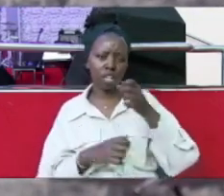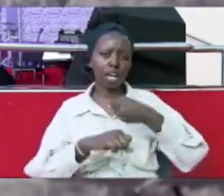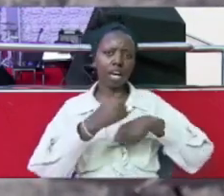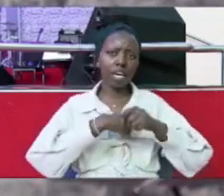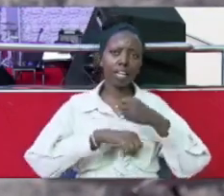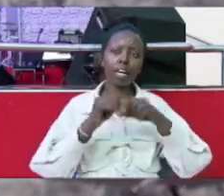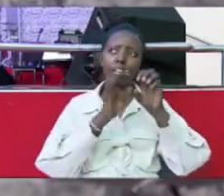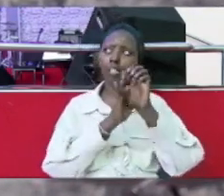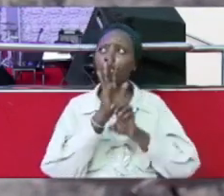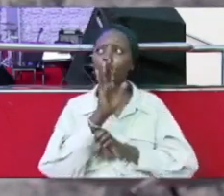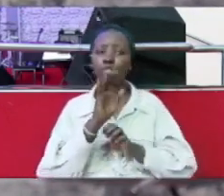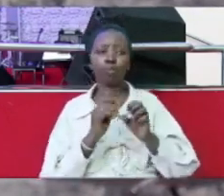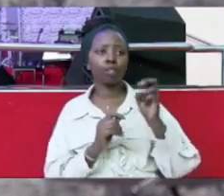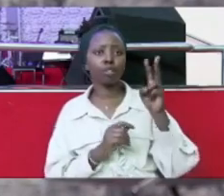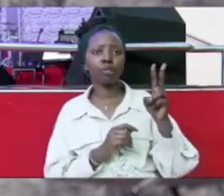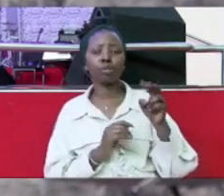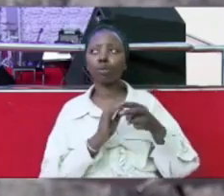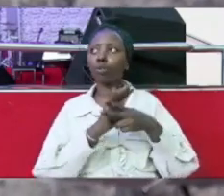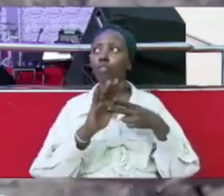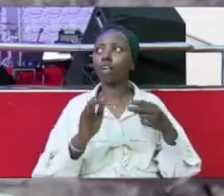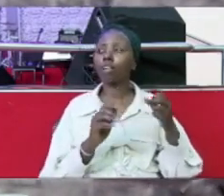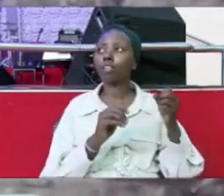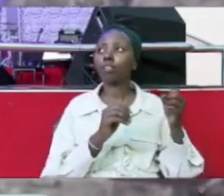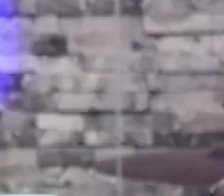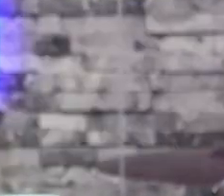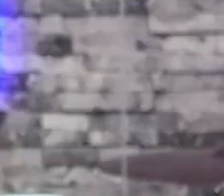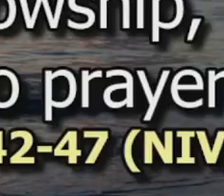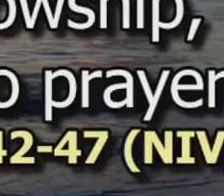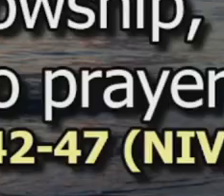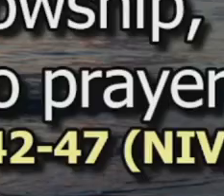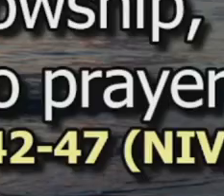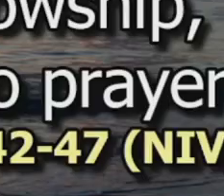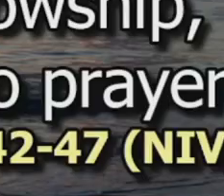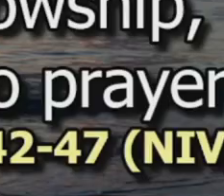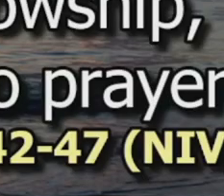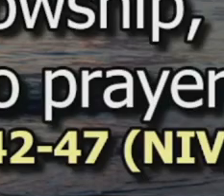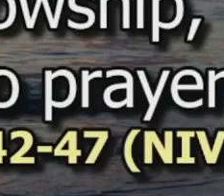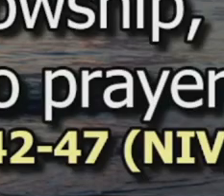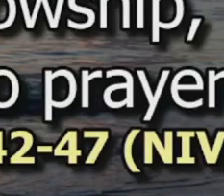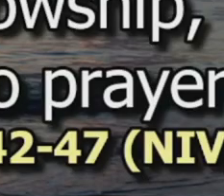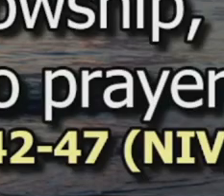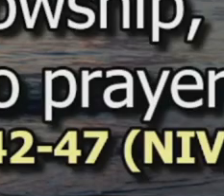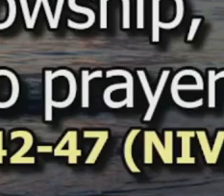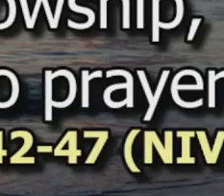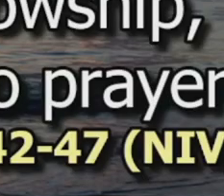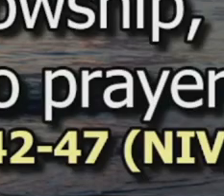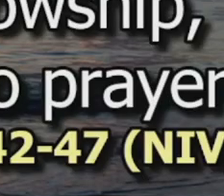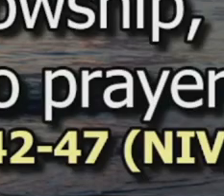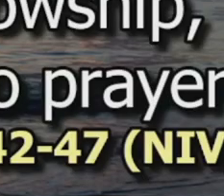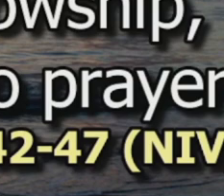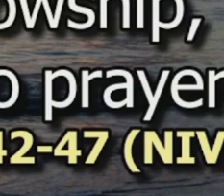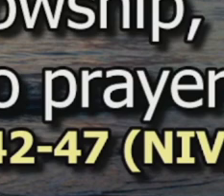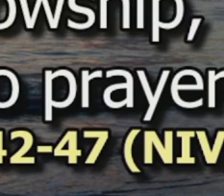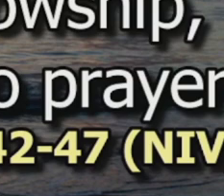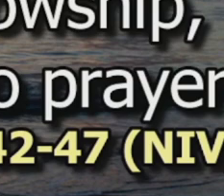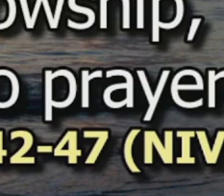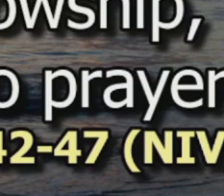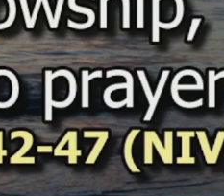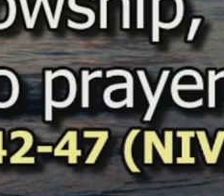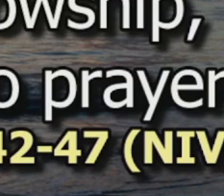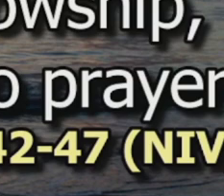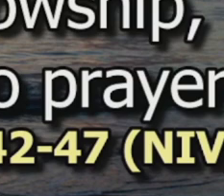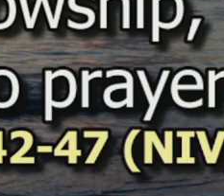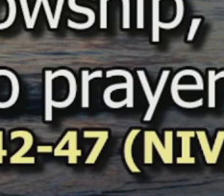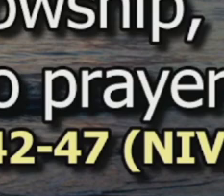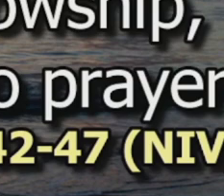42 to 47. Katika matendo ya mitume 2, mstari wa 42 hadi 47. And here we are told about the